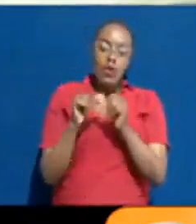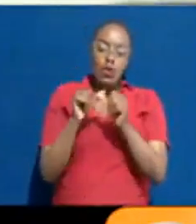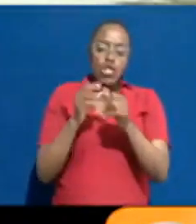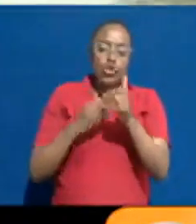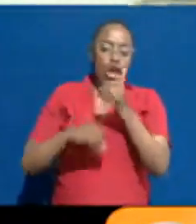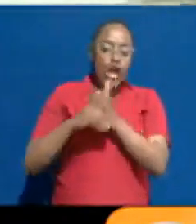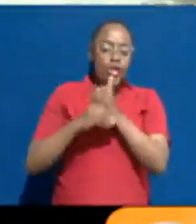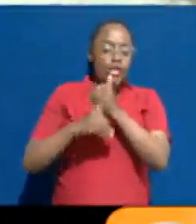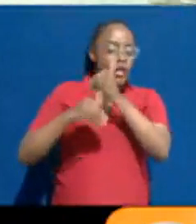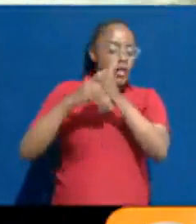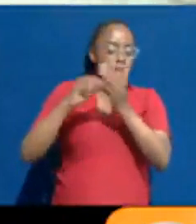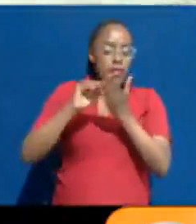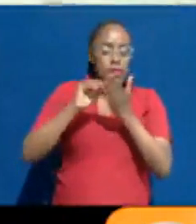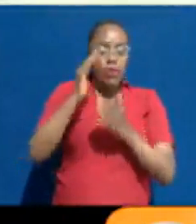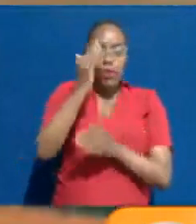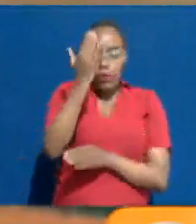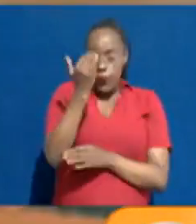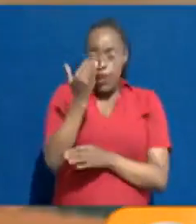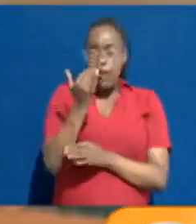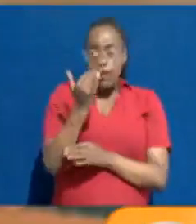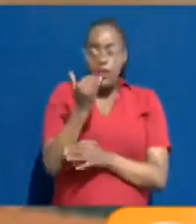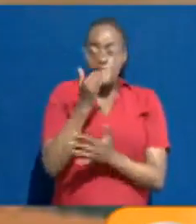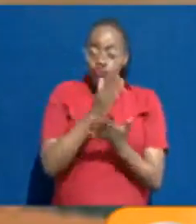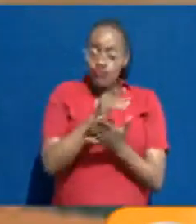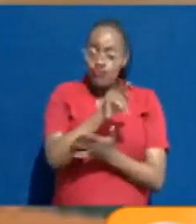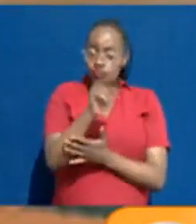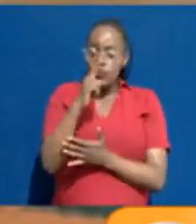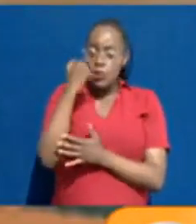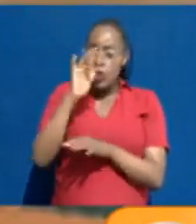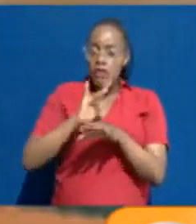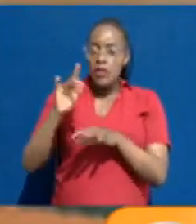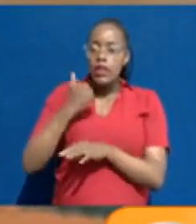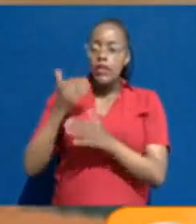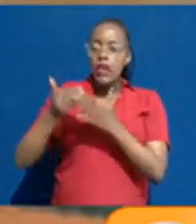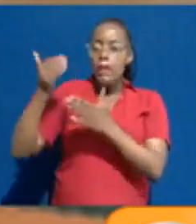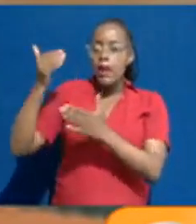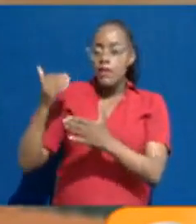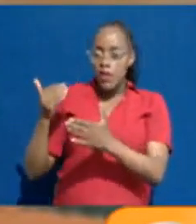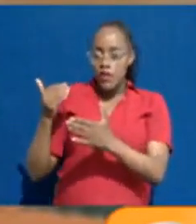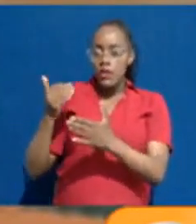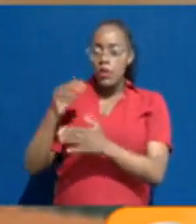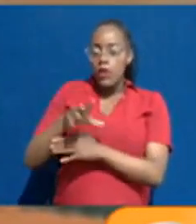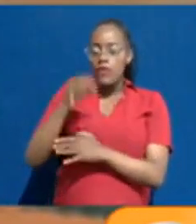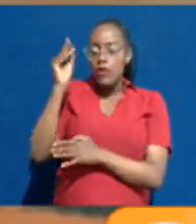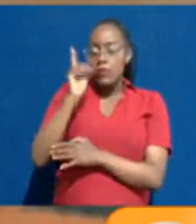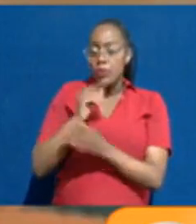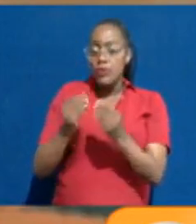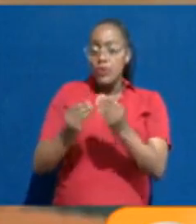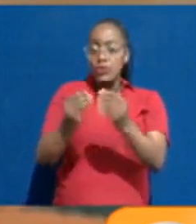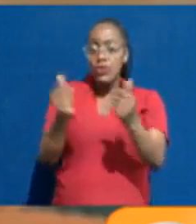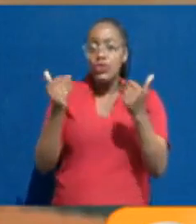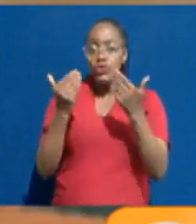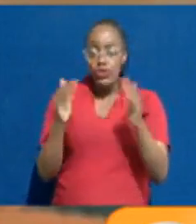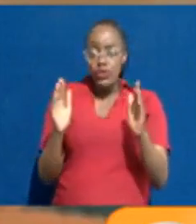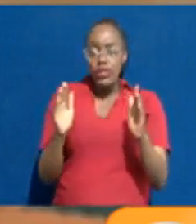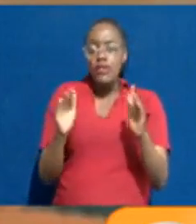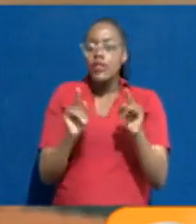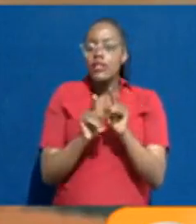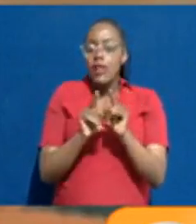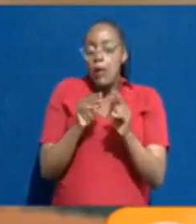day, because even those who had been affected initially, it's not that we found any solution, except